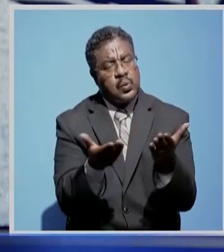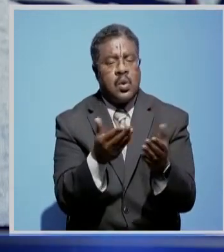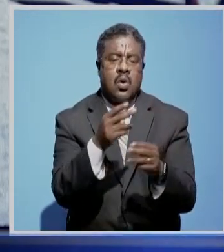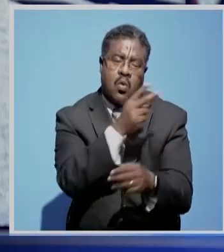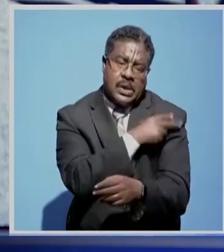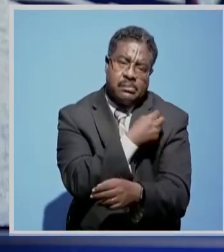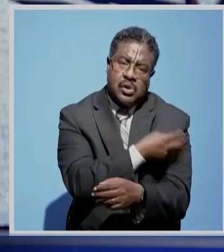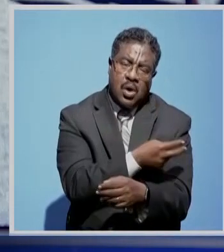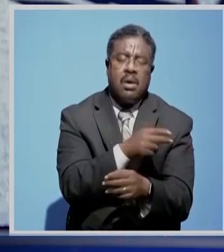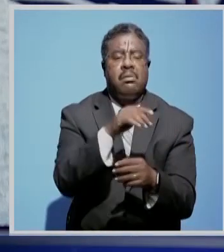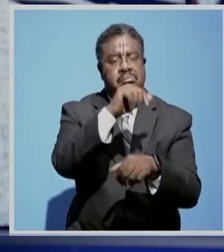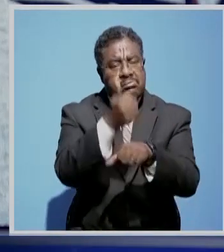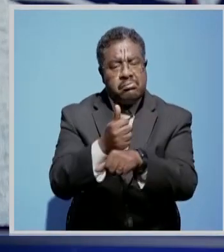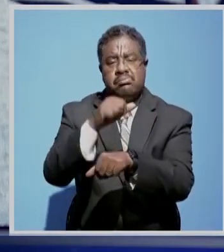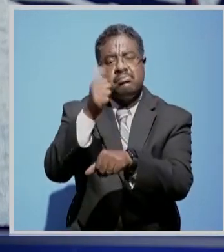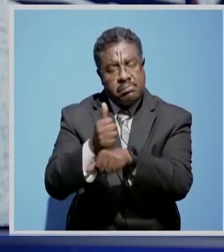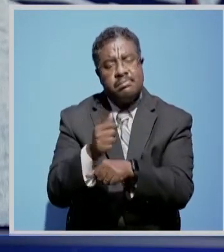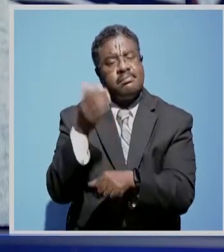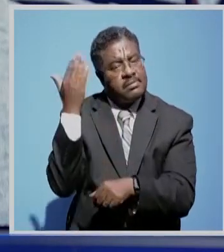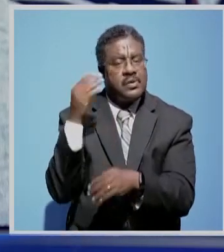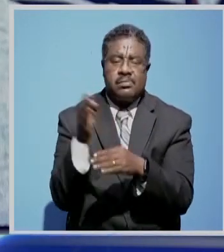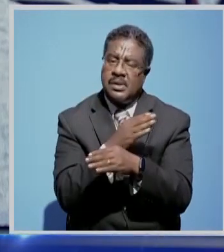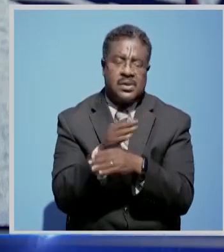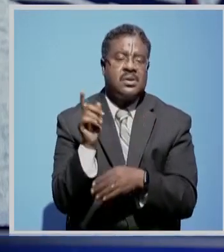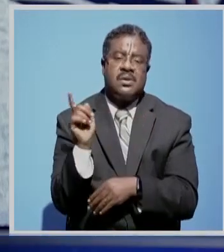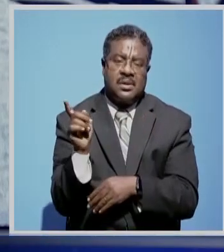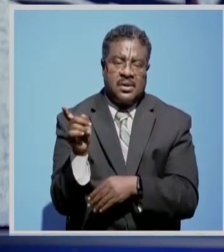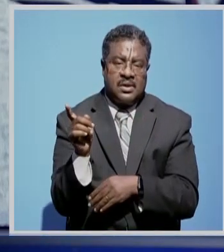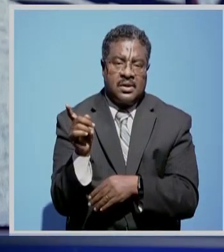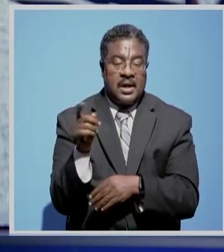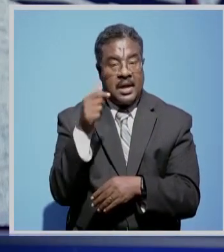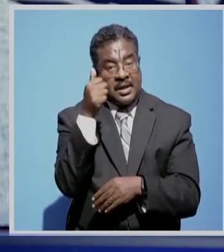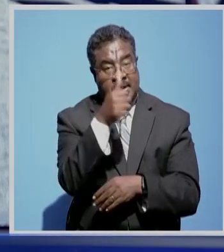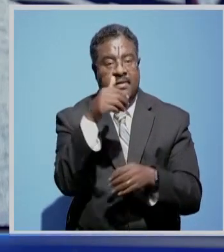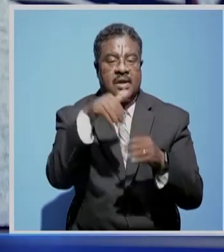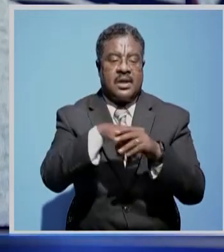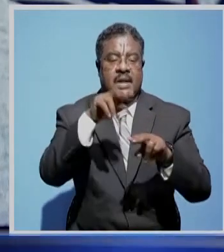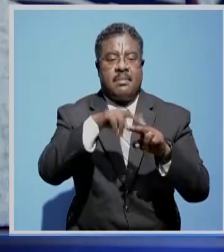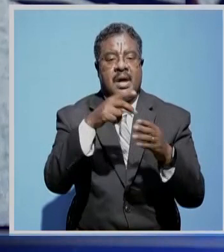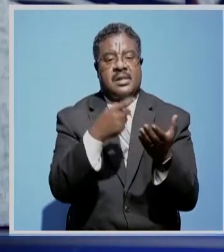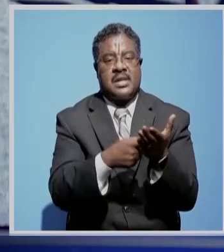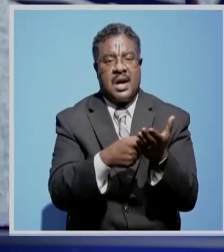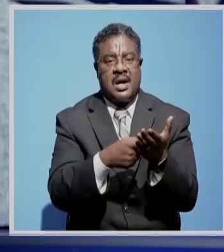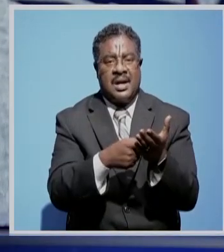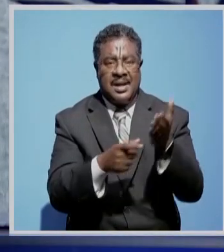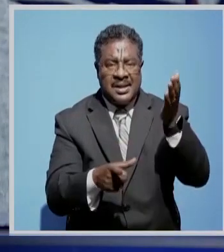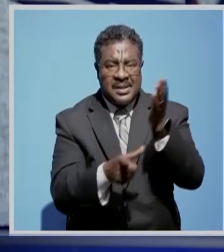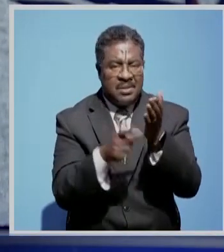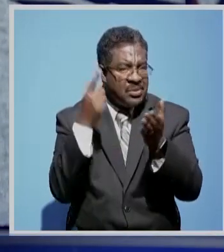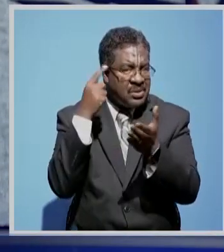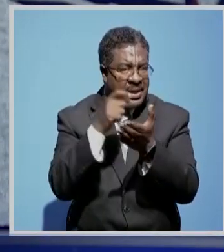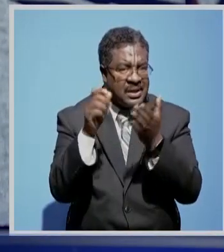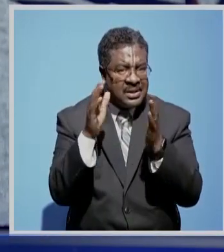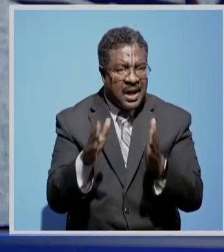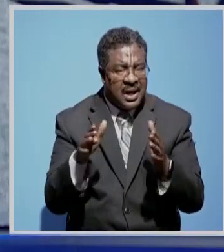facilities across the country. She was speaking in Mansa today in a speech read for her by Deputy Secretary to the Cabinet for Finance